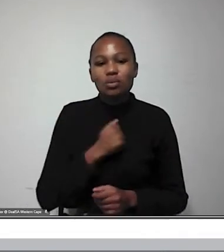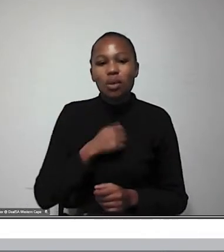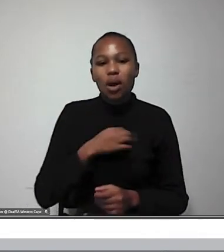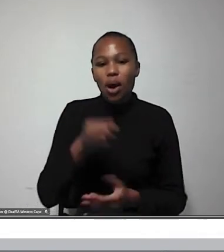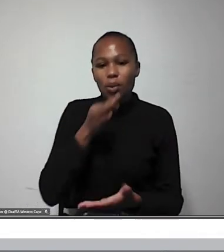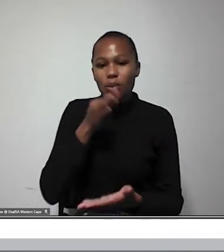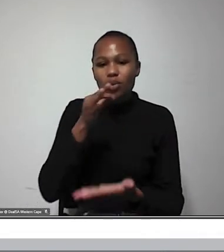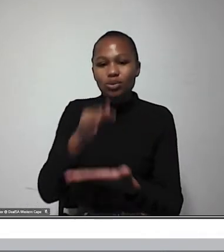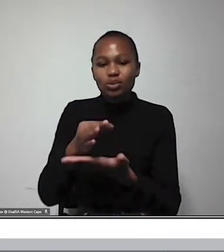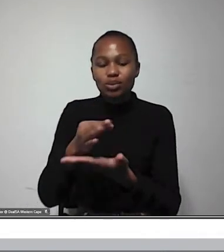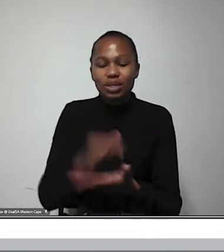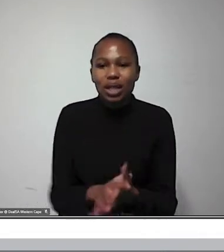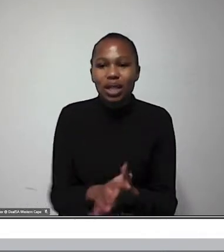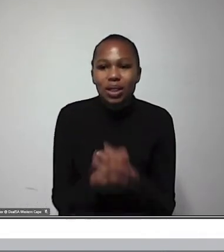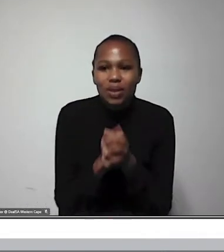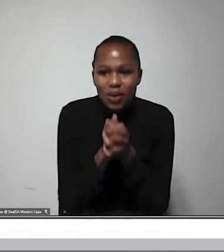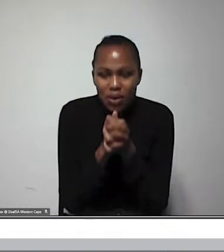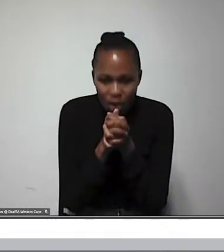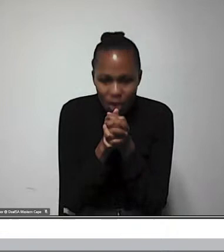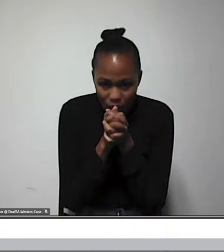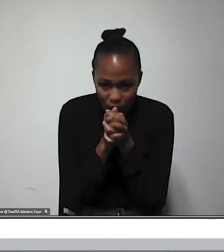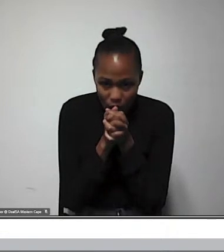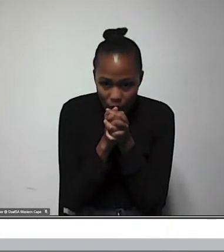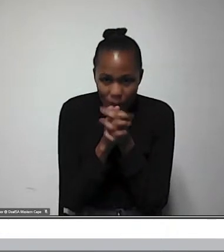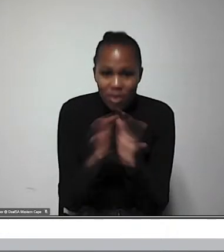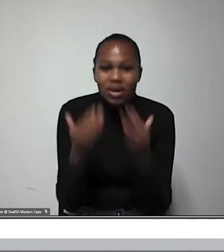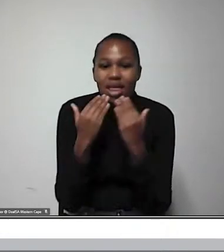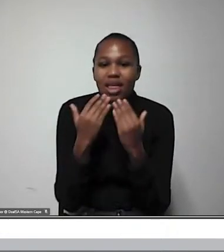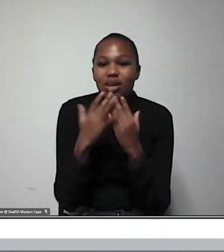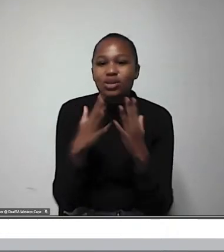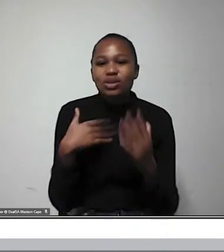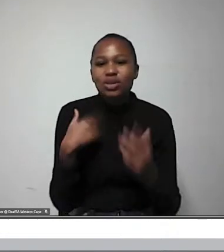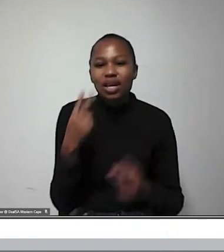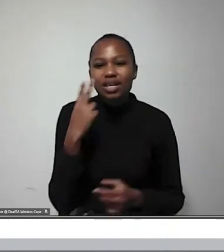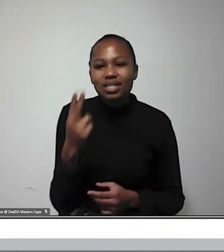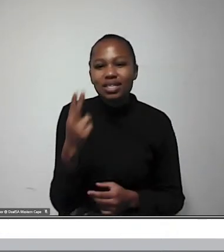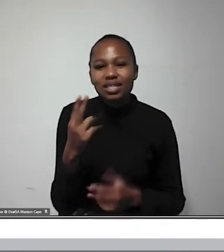you. Thank you very much. I see Member Seleko.